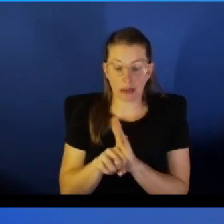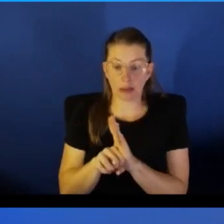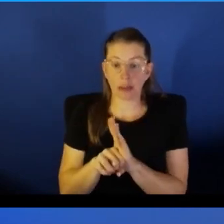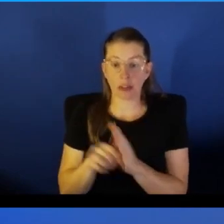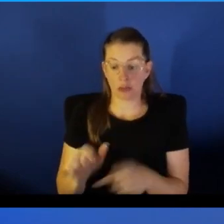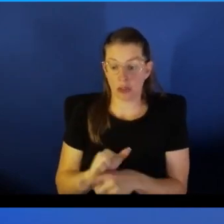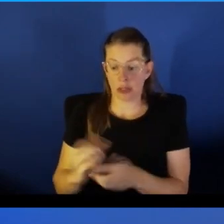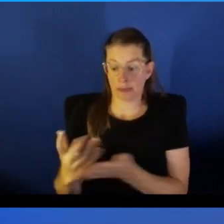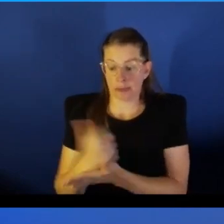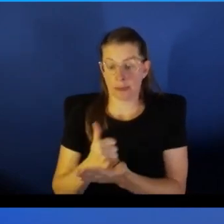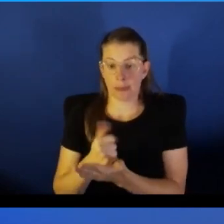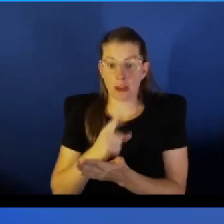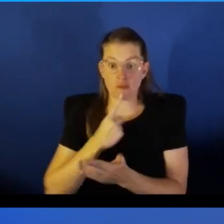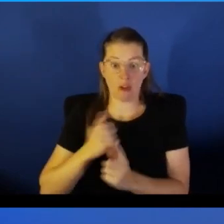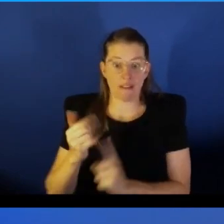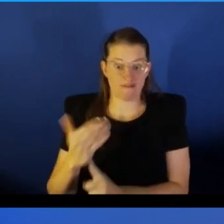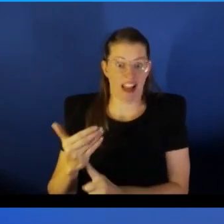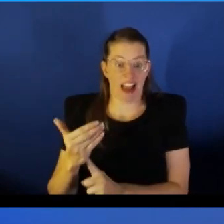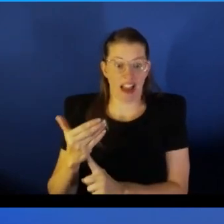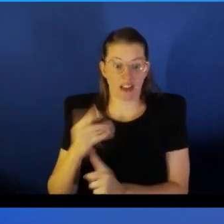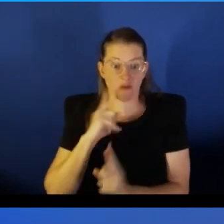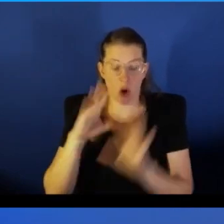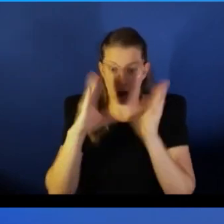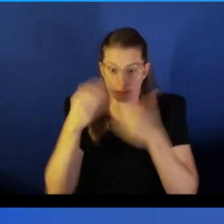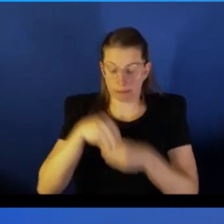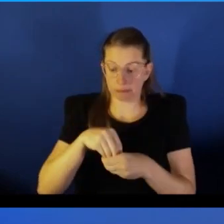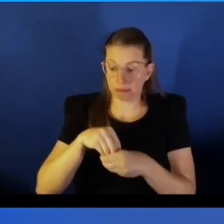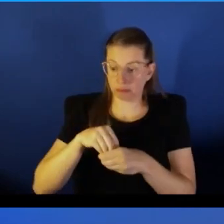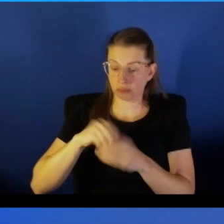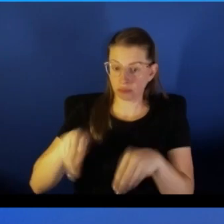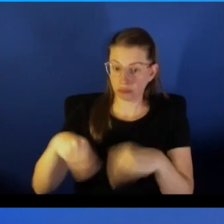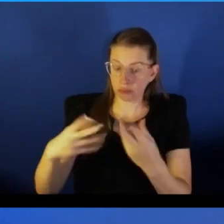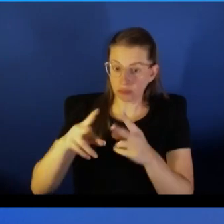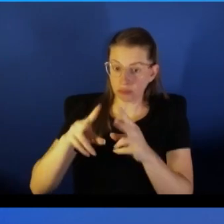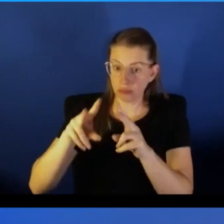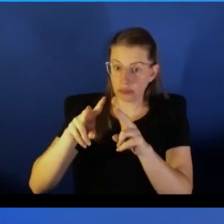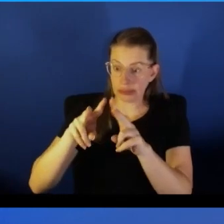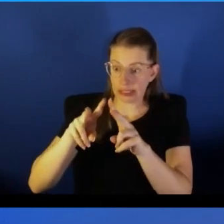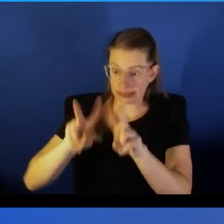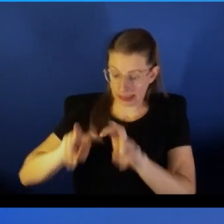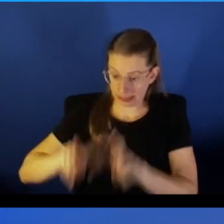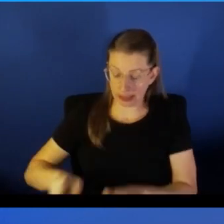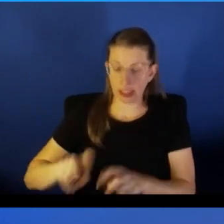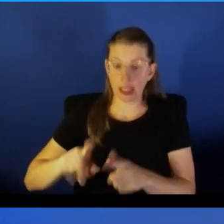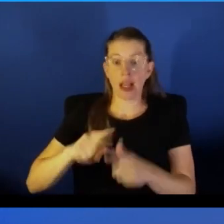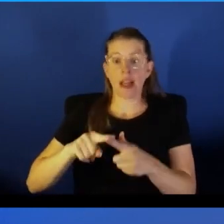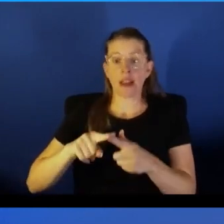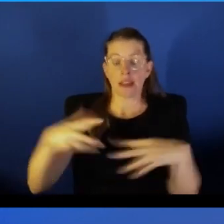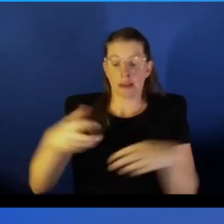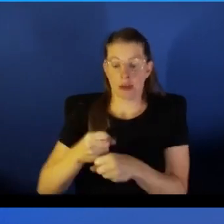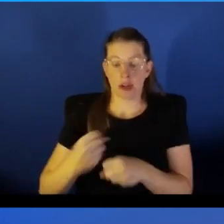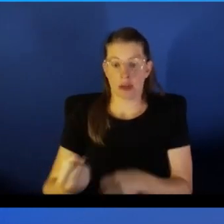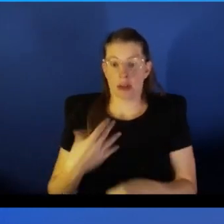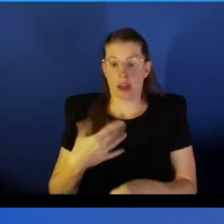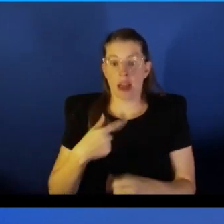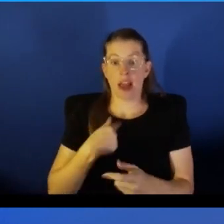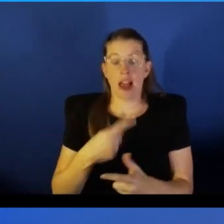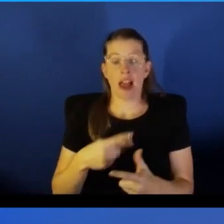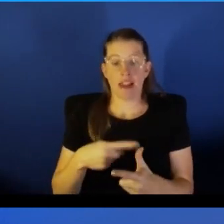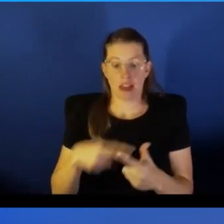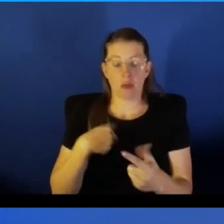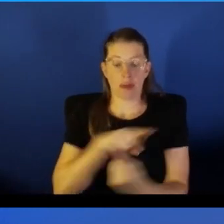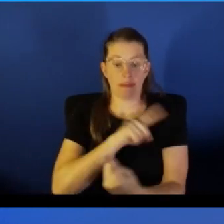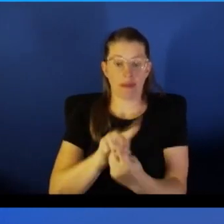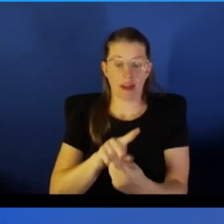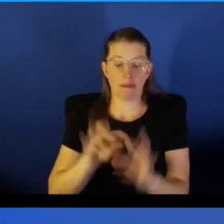flags on autism and conduct some of the assessments, and then they summarize that information and send that back to us, and then we see the family and oftentimes the